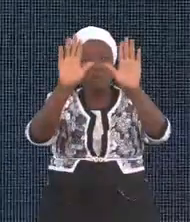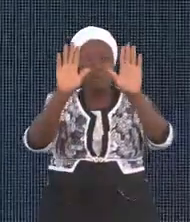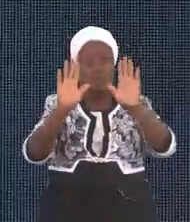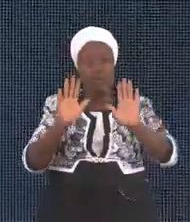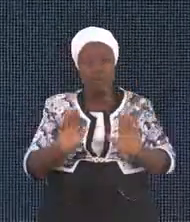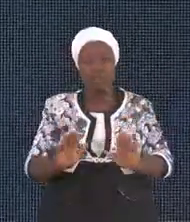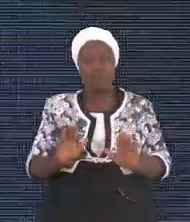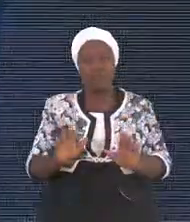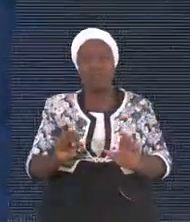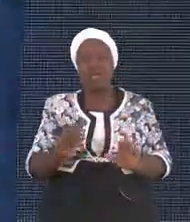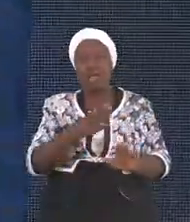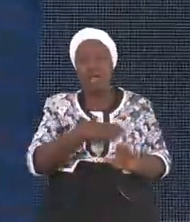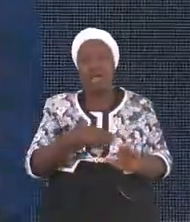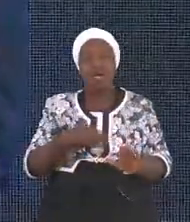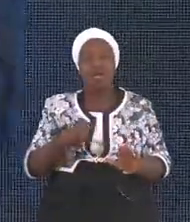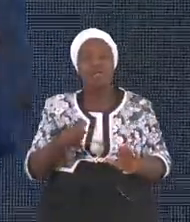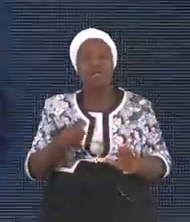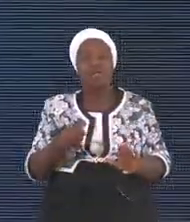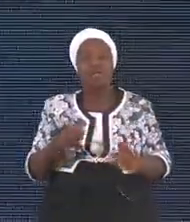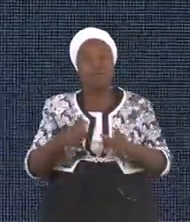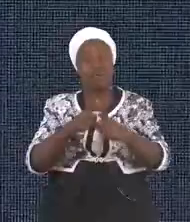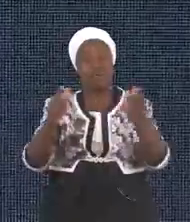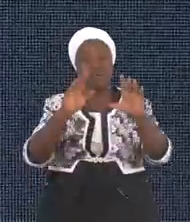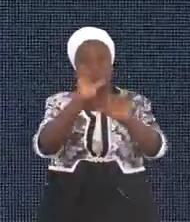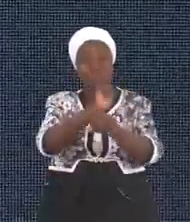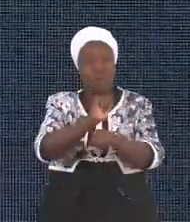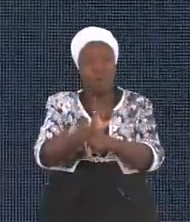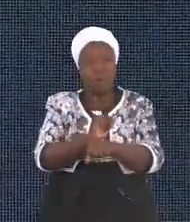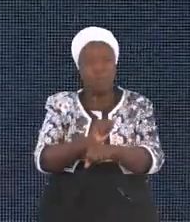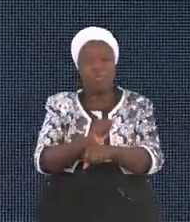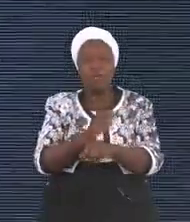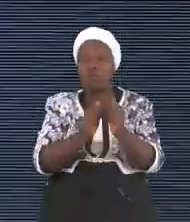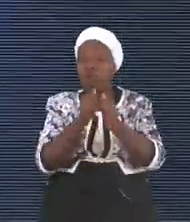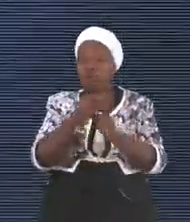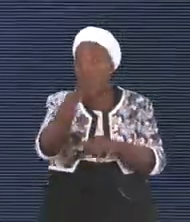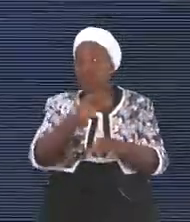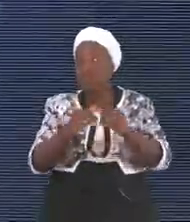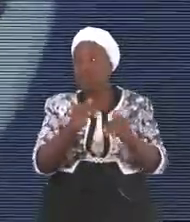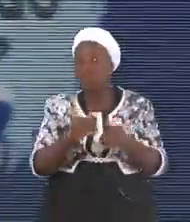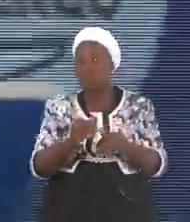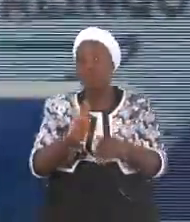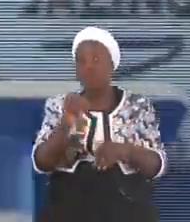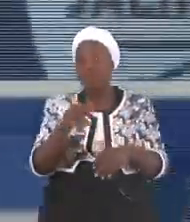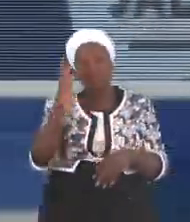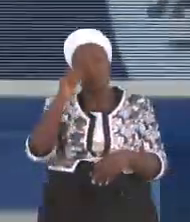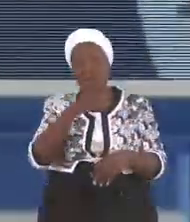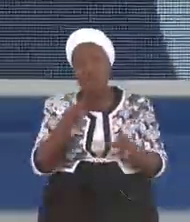him or by him, as ye yourselves also know. You will know